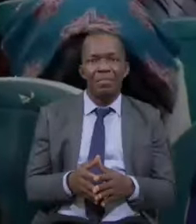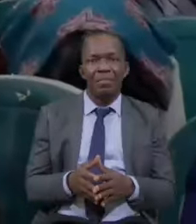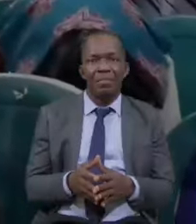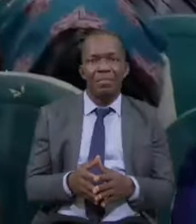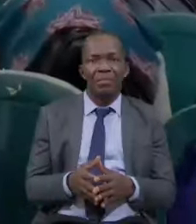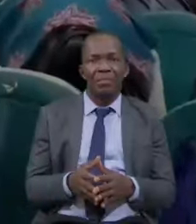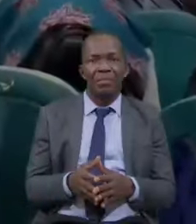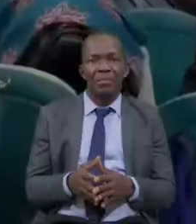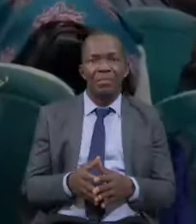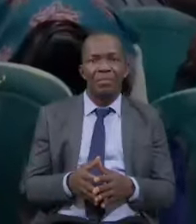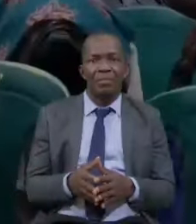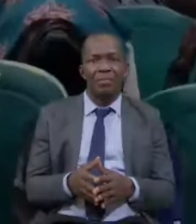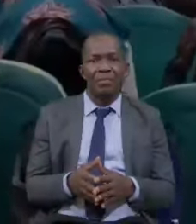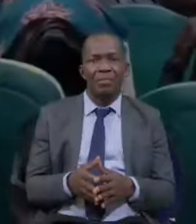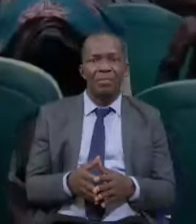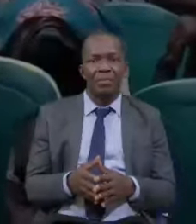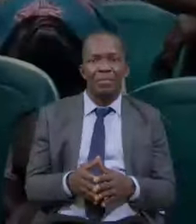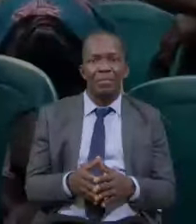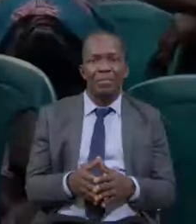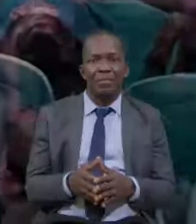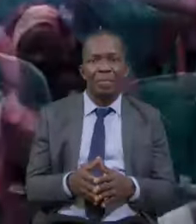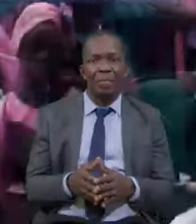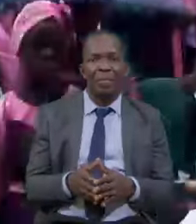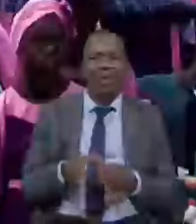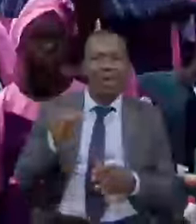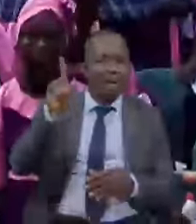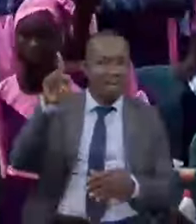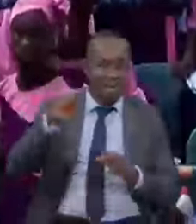And it gives us permanent authorization.